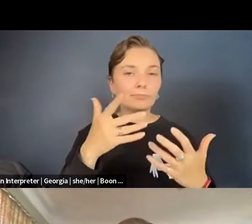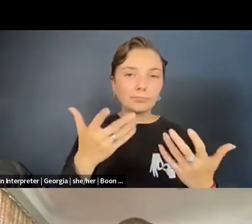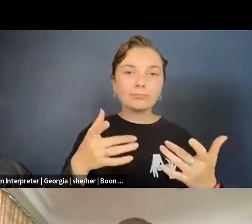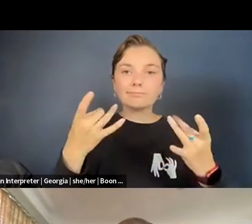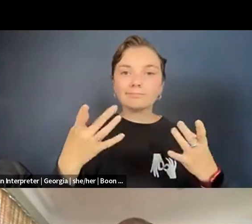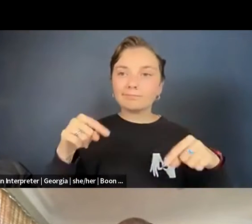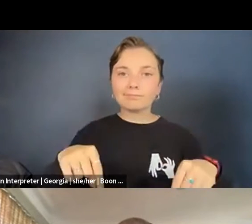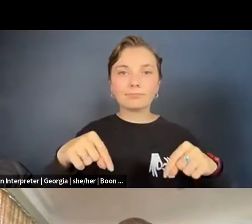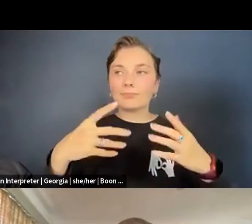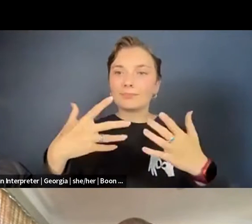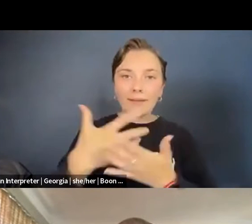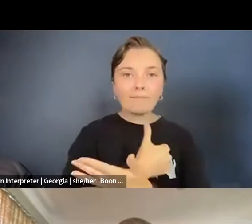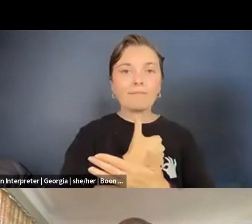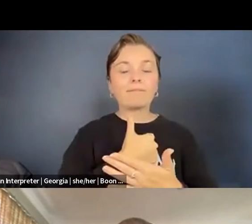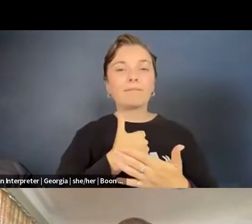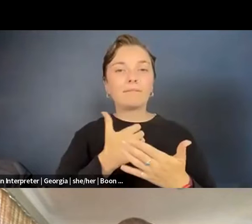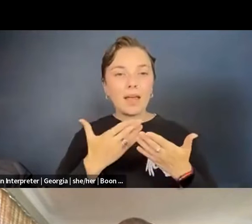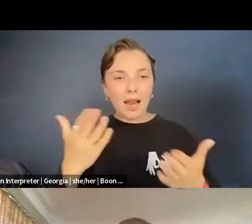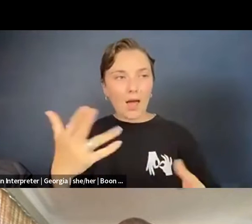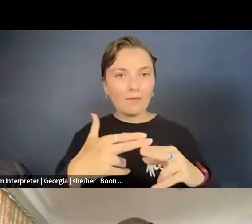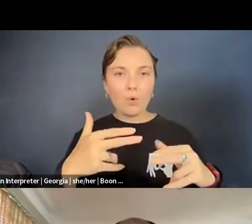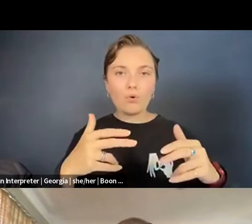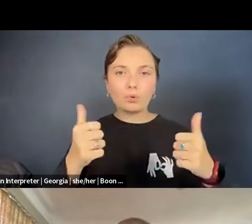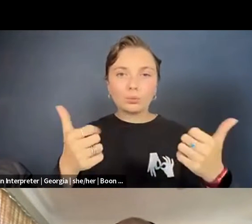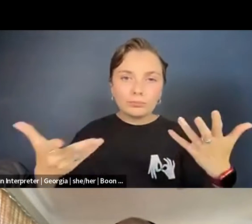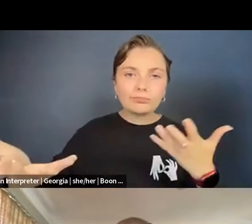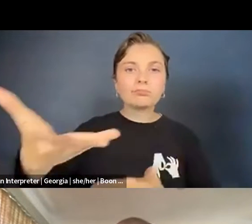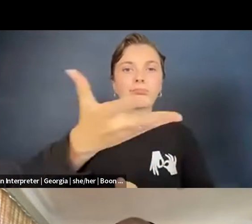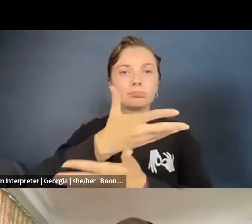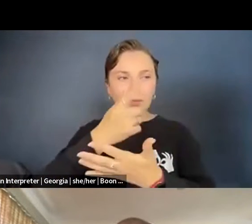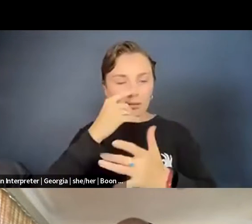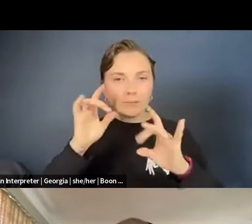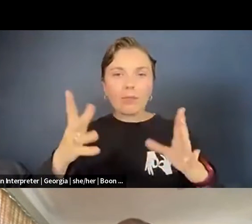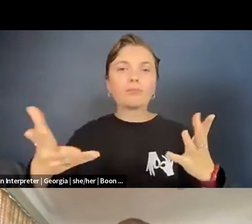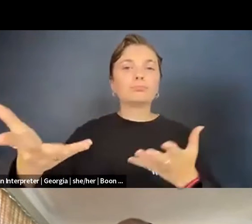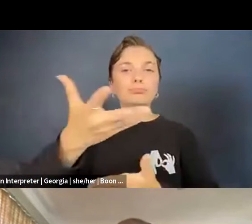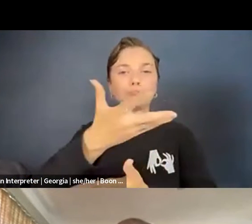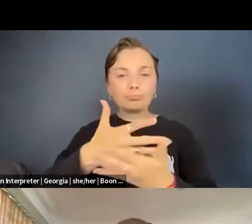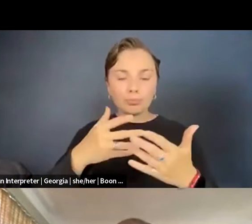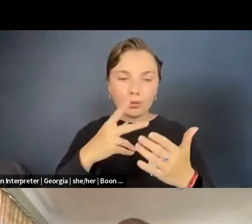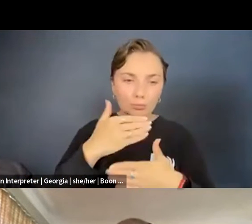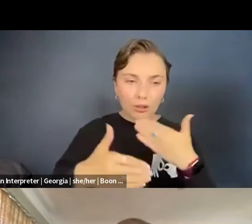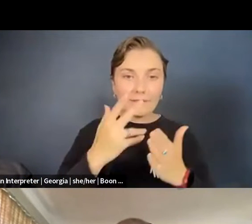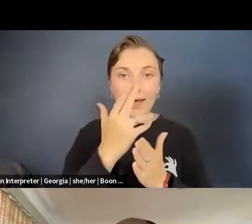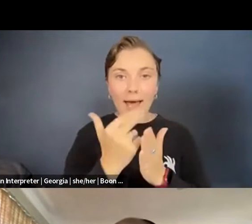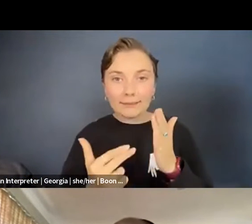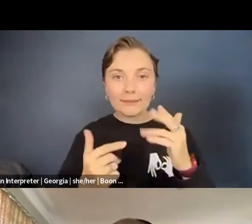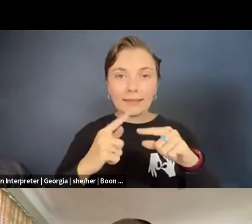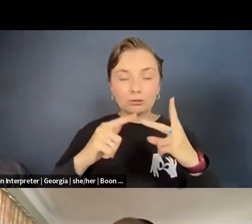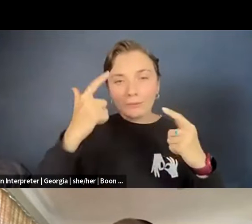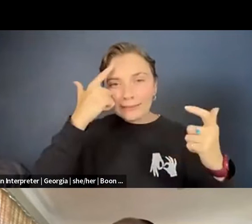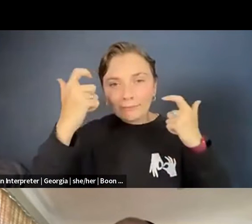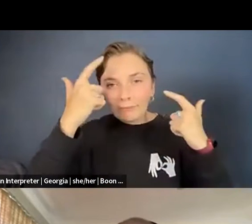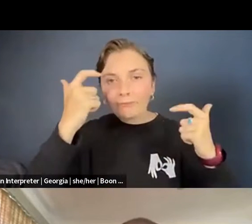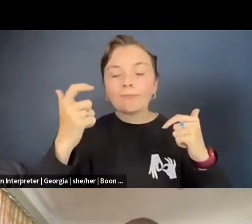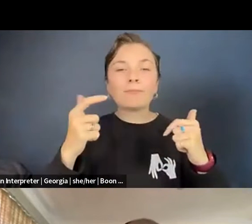degree safe allows some magic, allows conversations to be had. And the process of art and creativity provided a